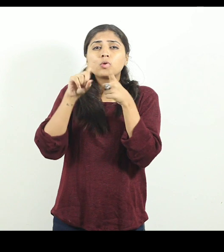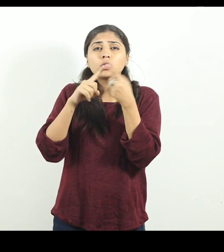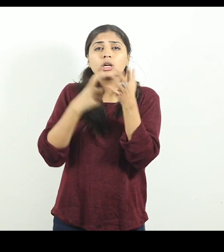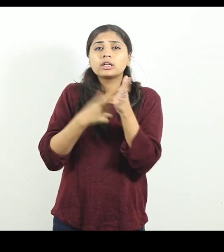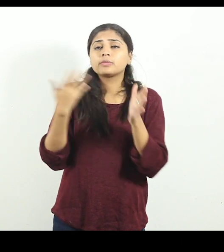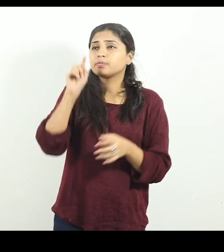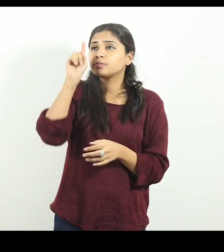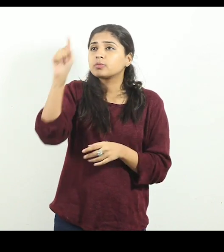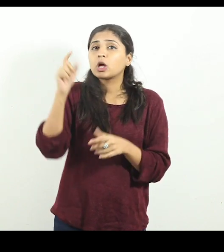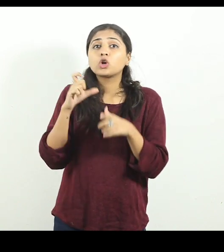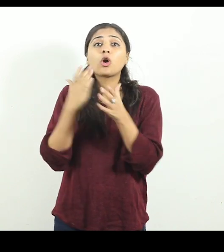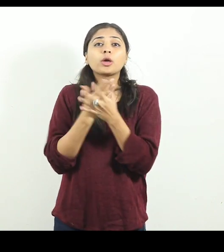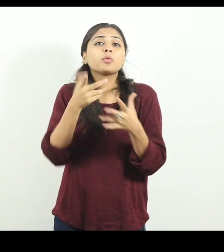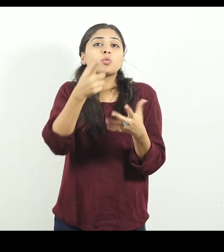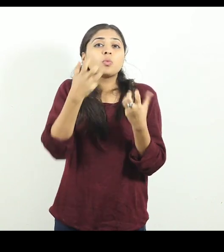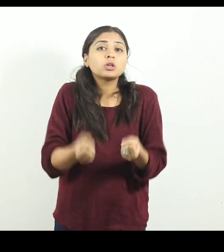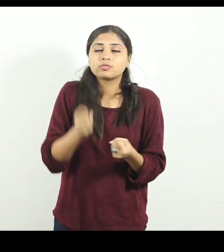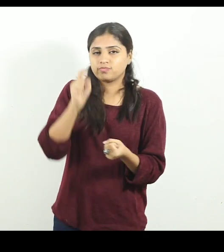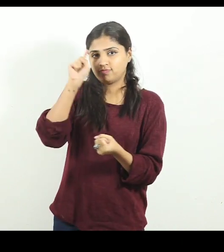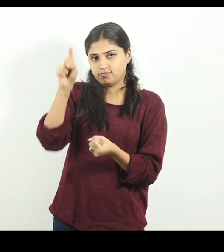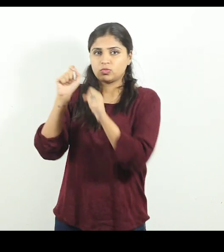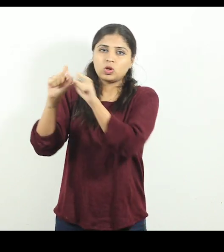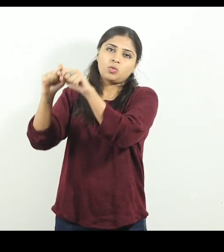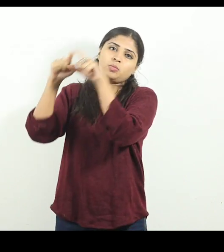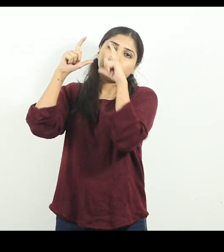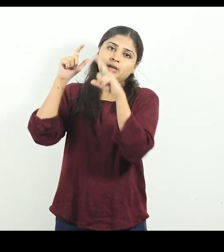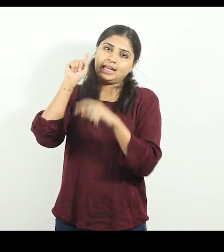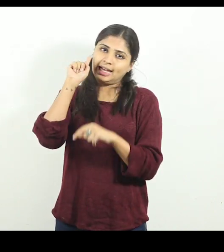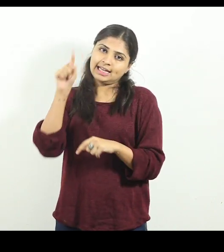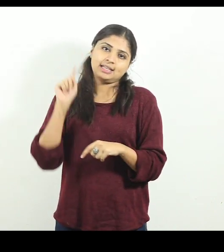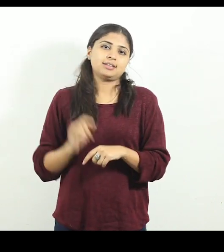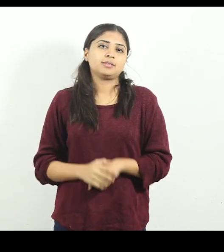that you want. Click the document and then click Open.